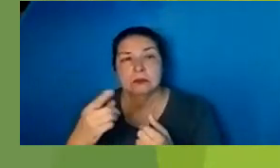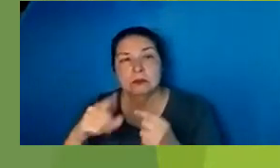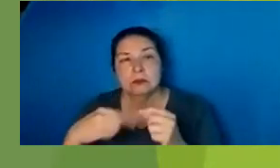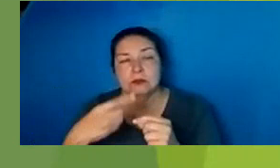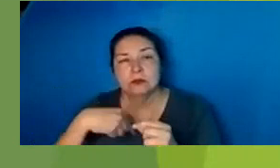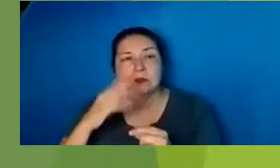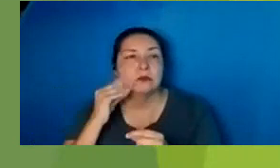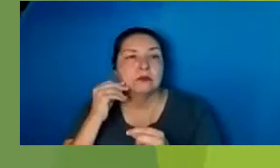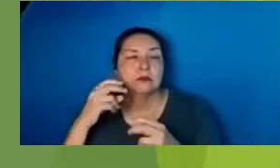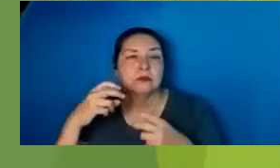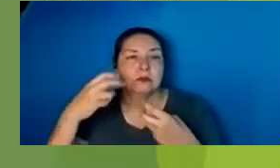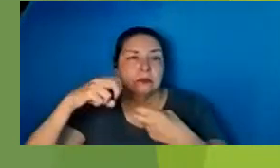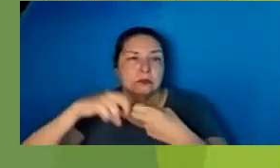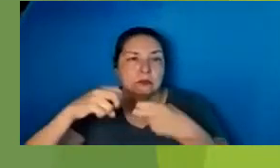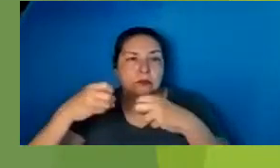Amen.